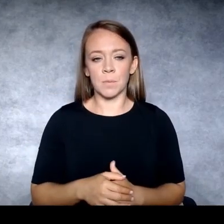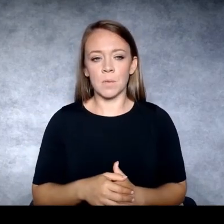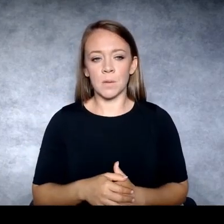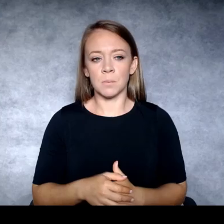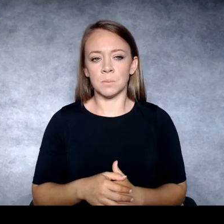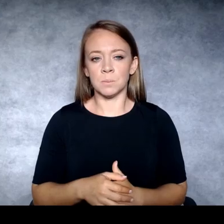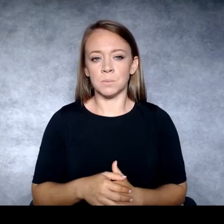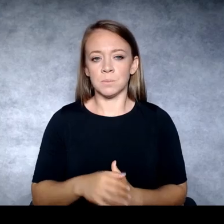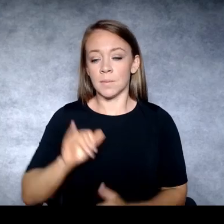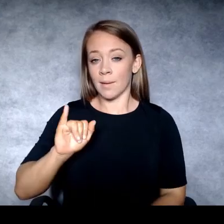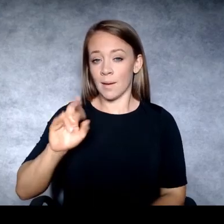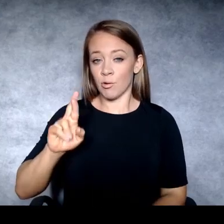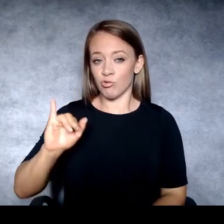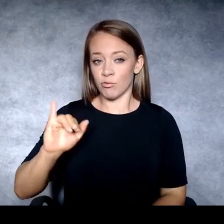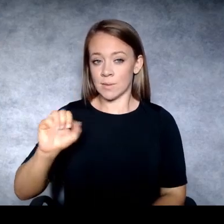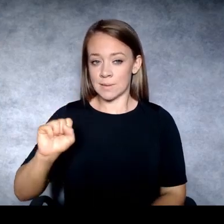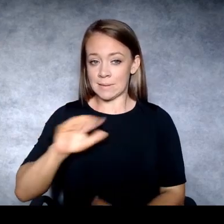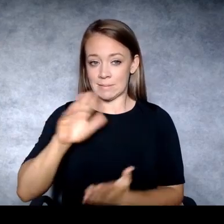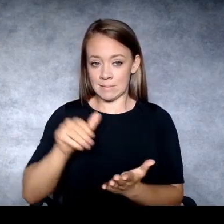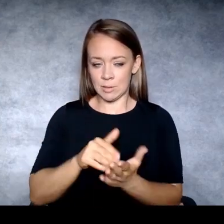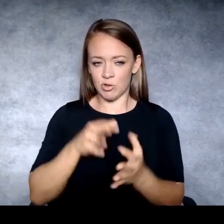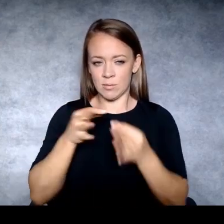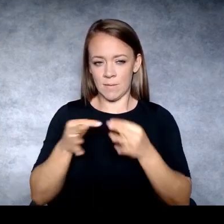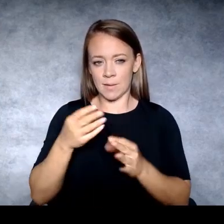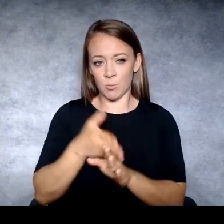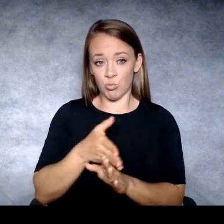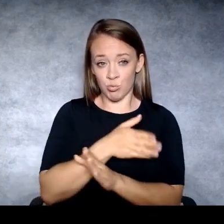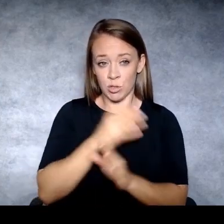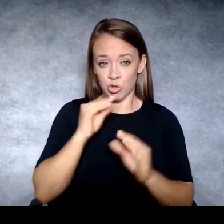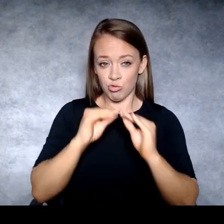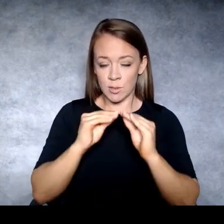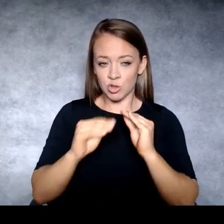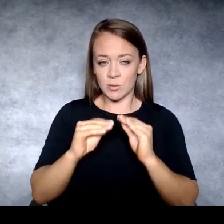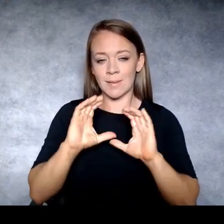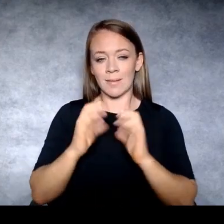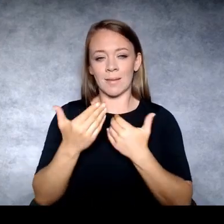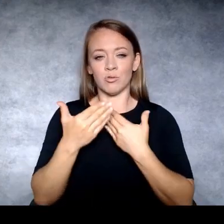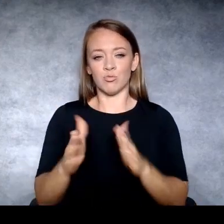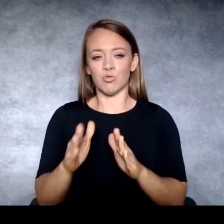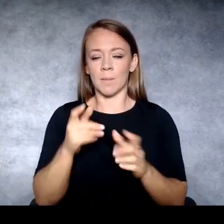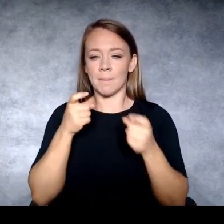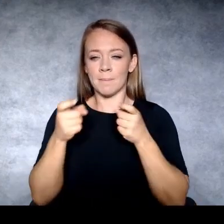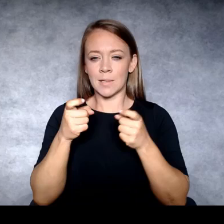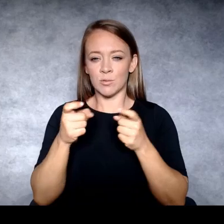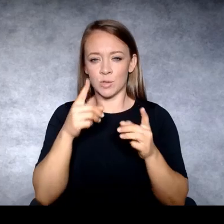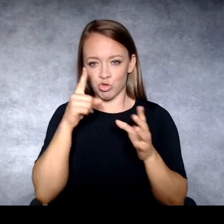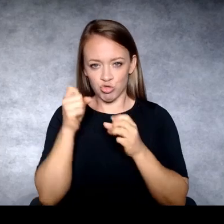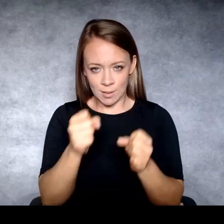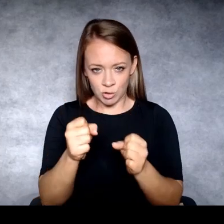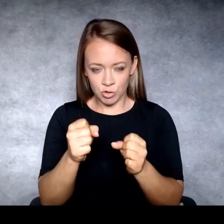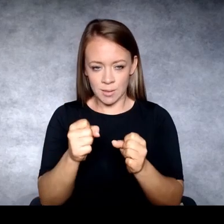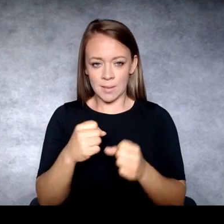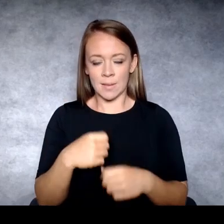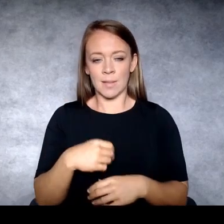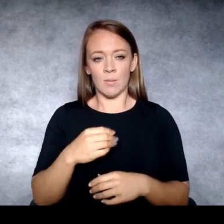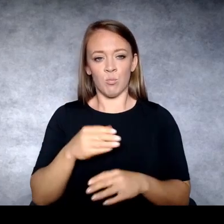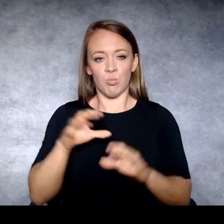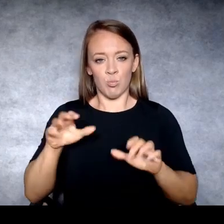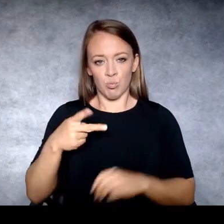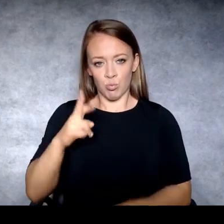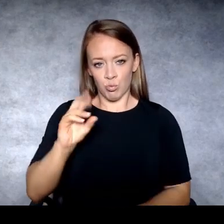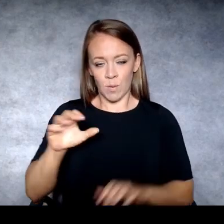The IRIS Center defines pre-correction as a classroom management strategy that is used to proactively prevent